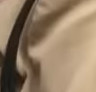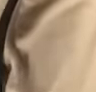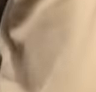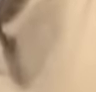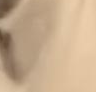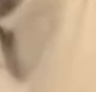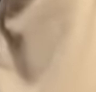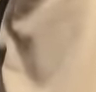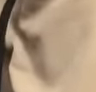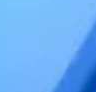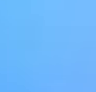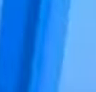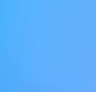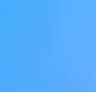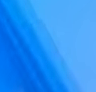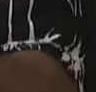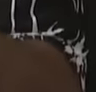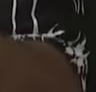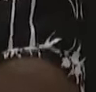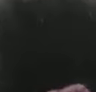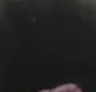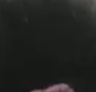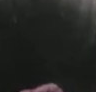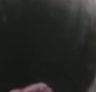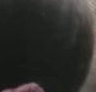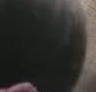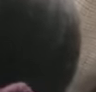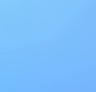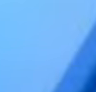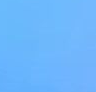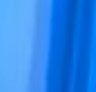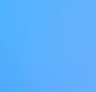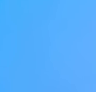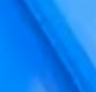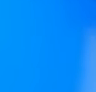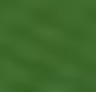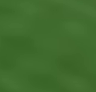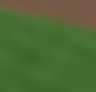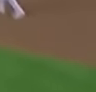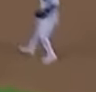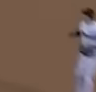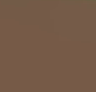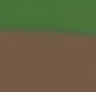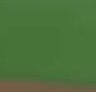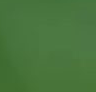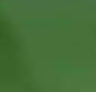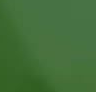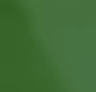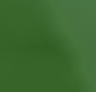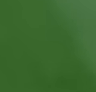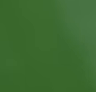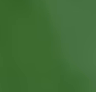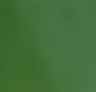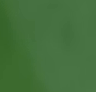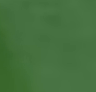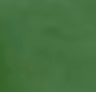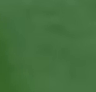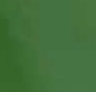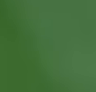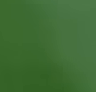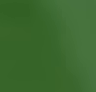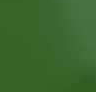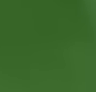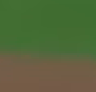of Independence protest, Wilscombe memorialized, and in sports, Jazz Chisholm in